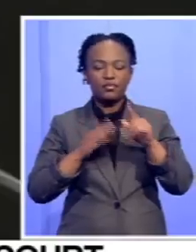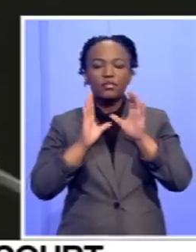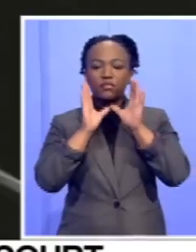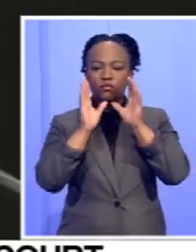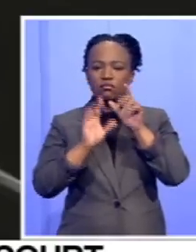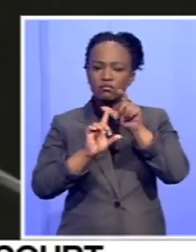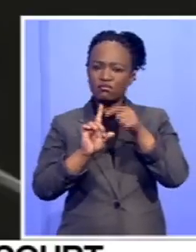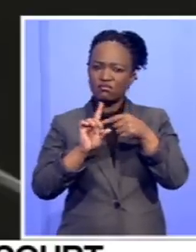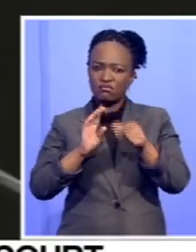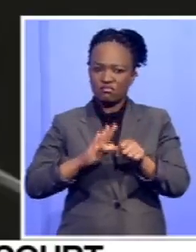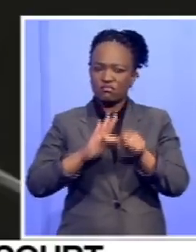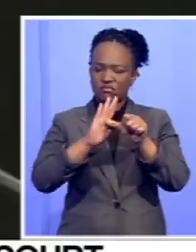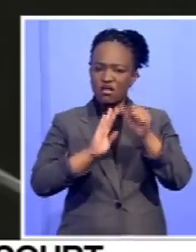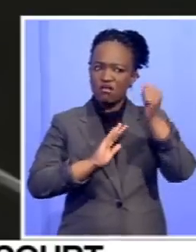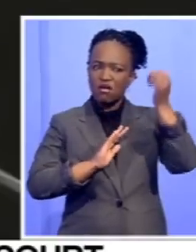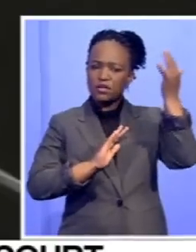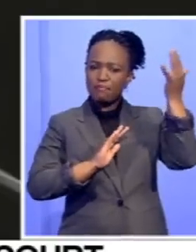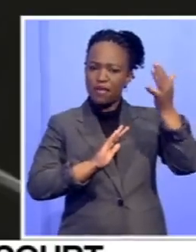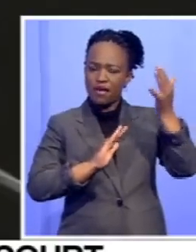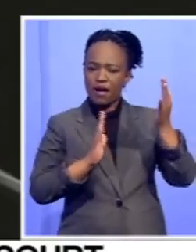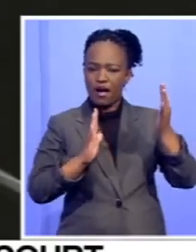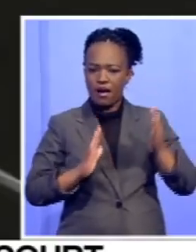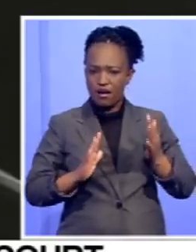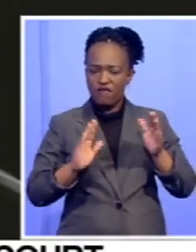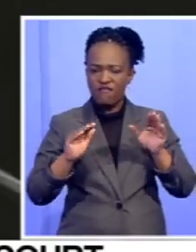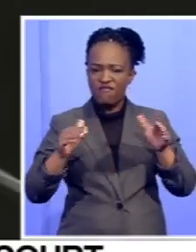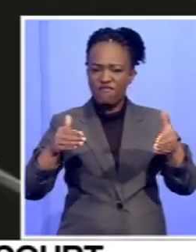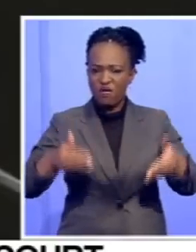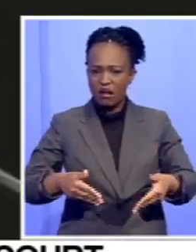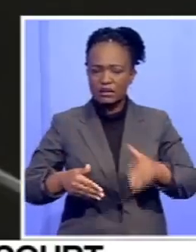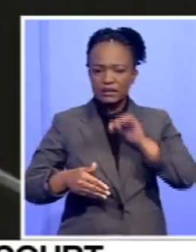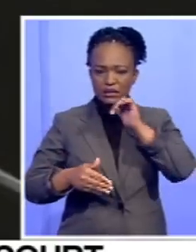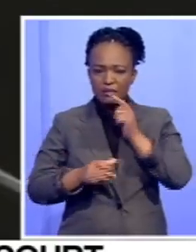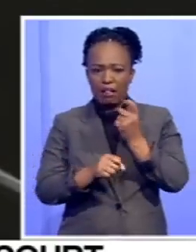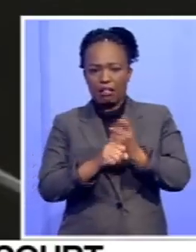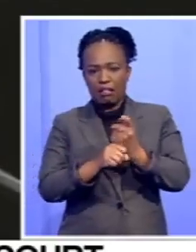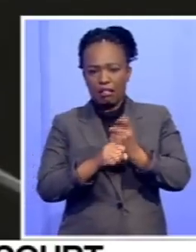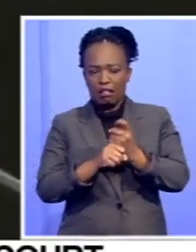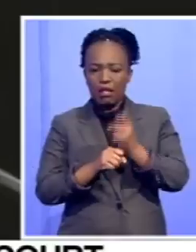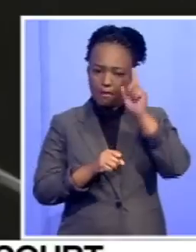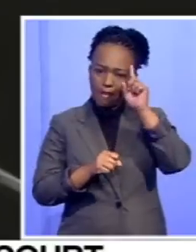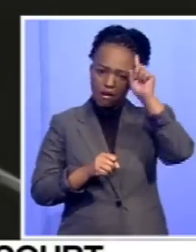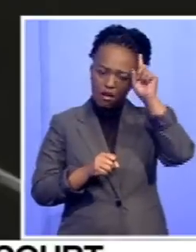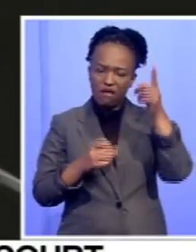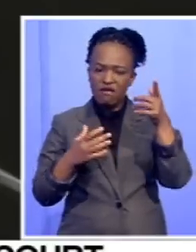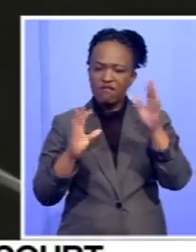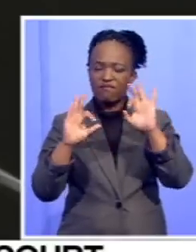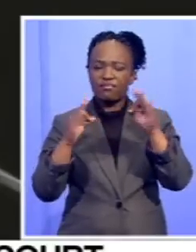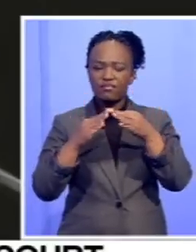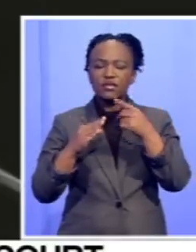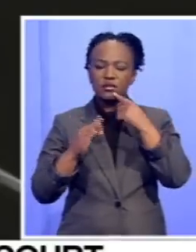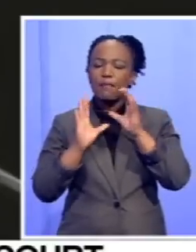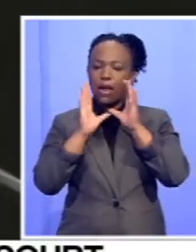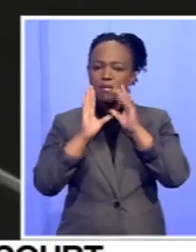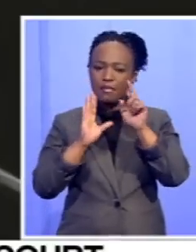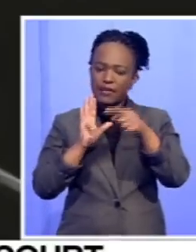the key speakers at my mother's funeral. Despite some political resistance, the Mandela family had insisted that Mr. Malema be part of the